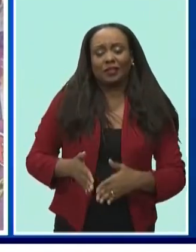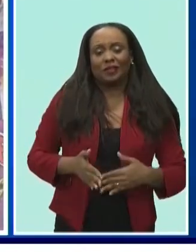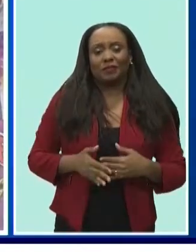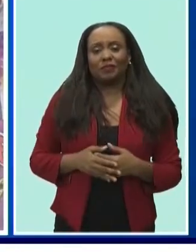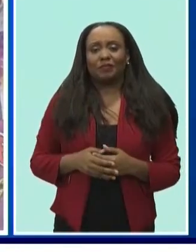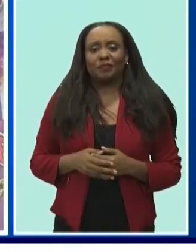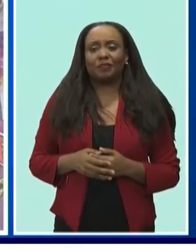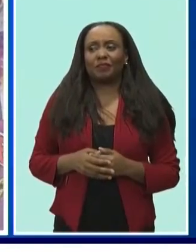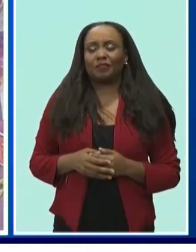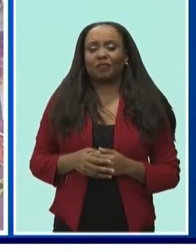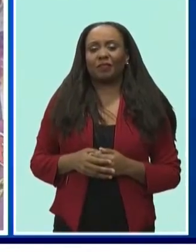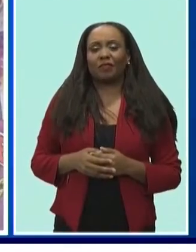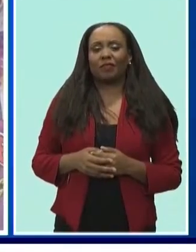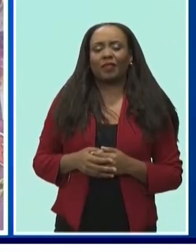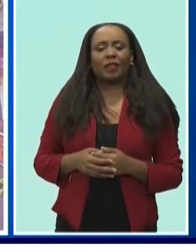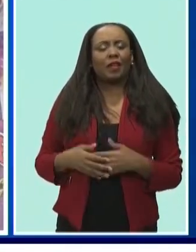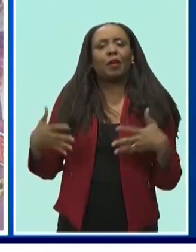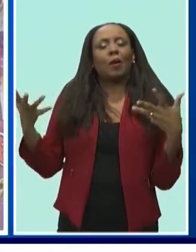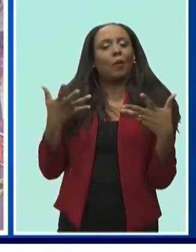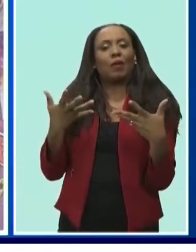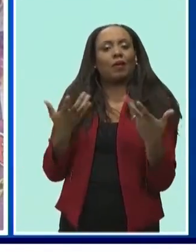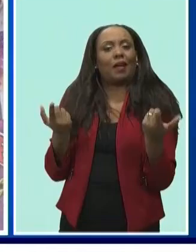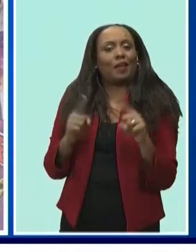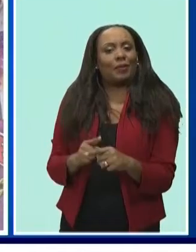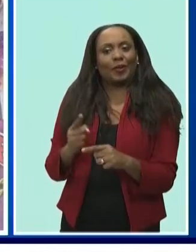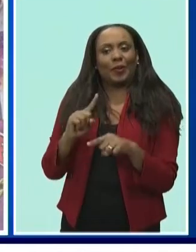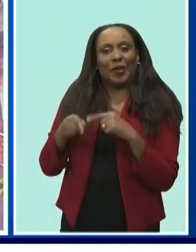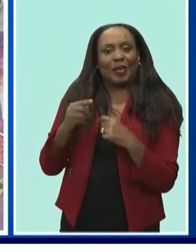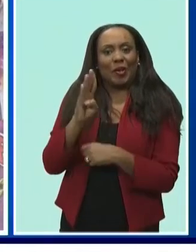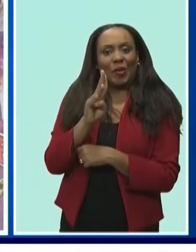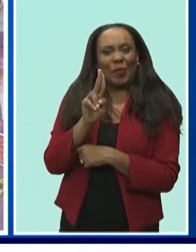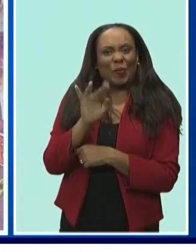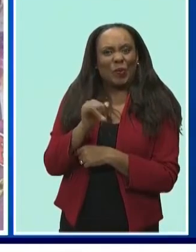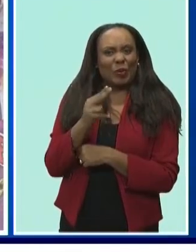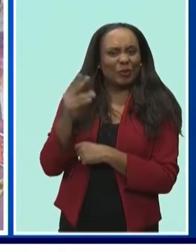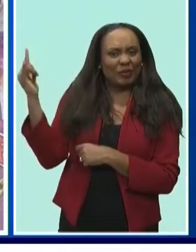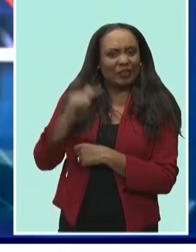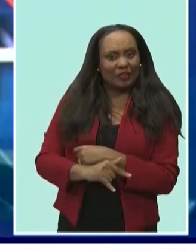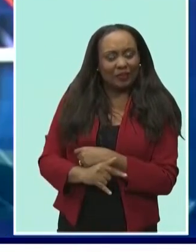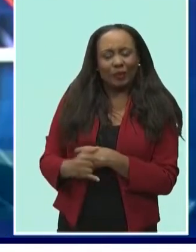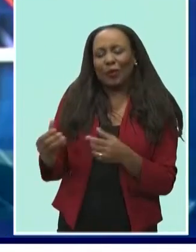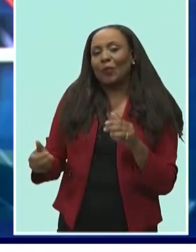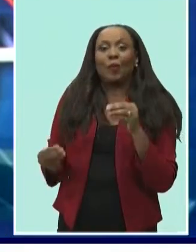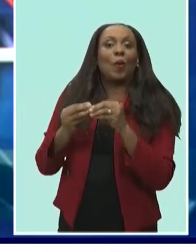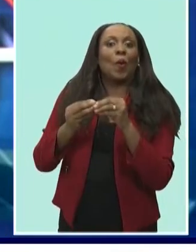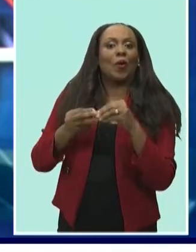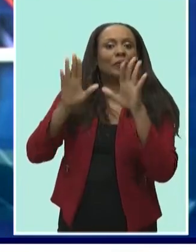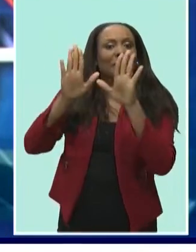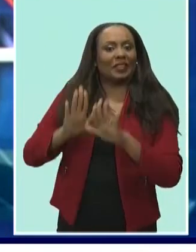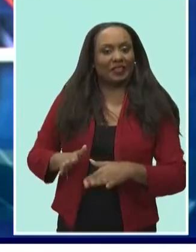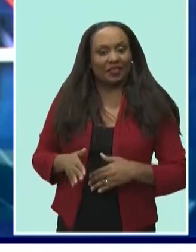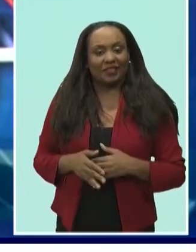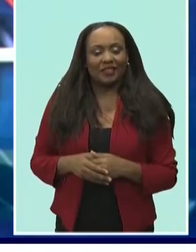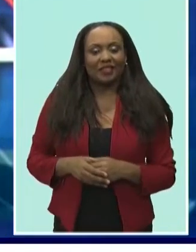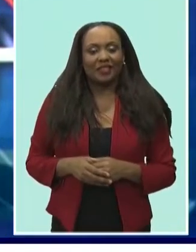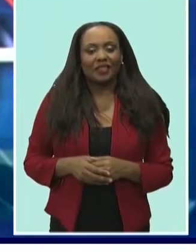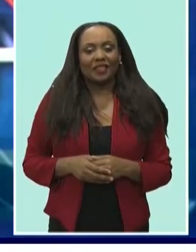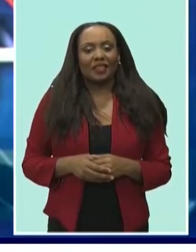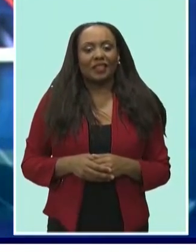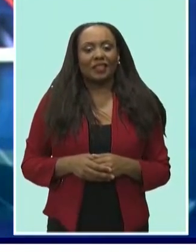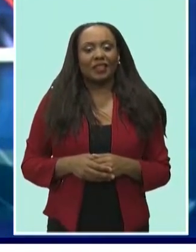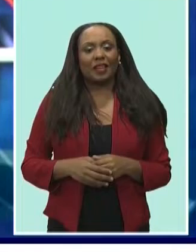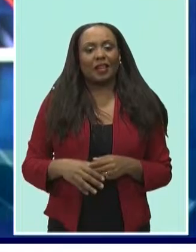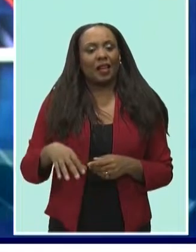that what we can expect here in Barbados is going to be even more spectacular. And show promoter Al Jilk says the event